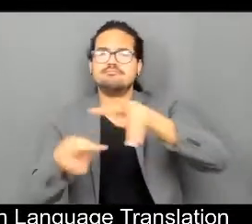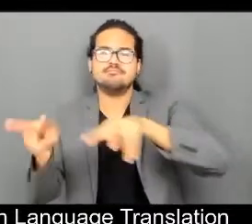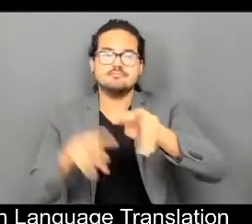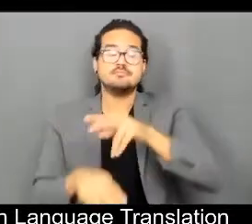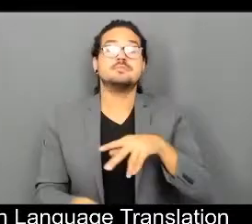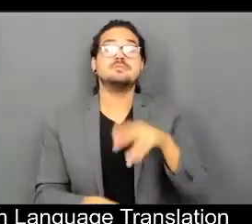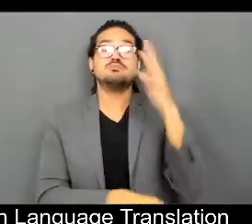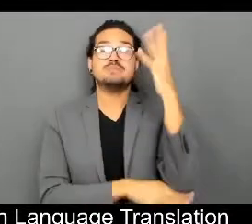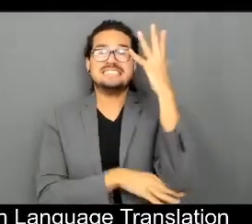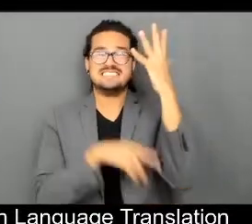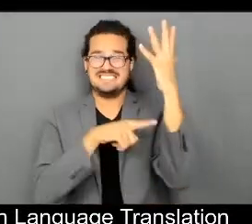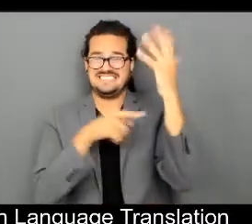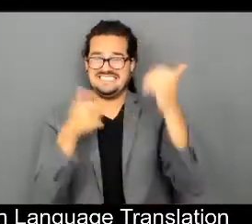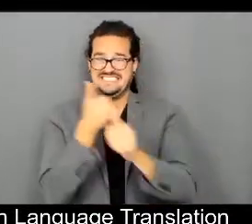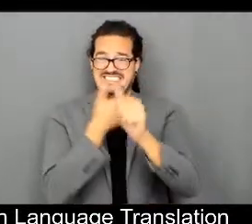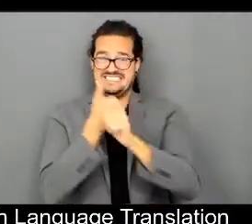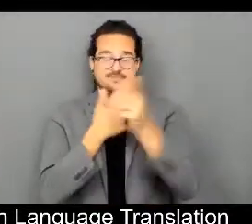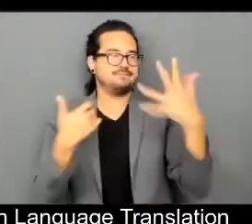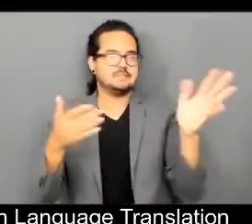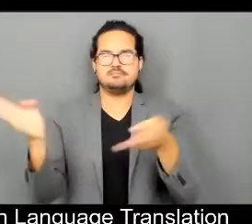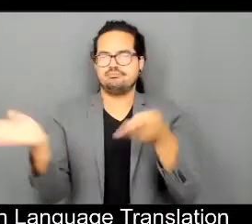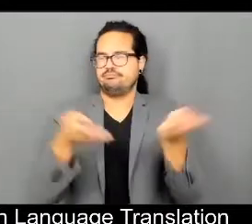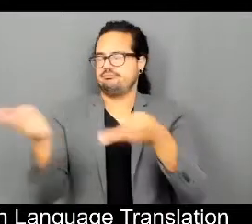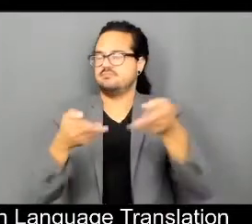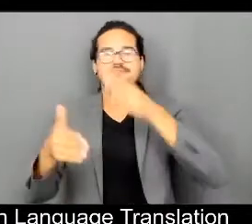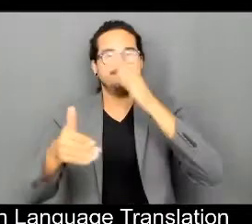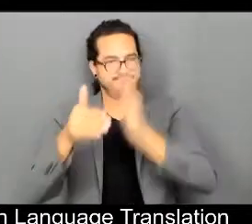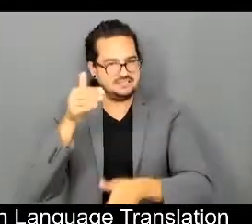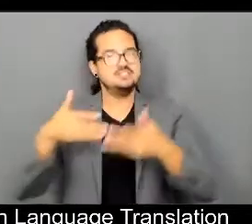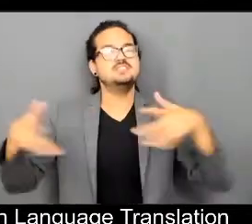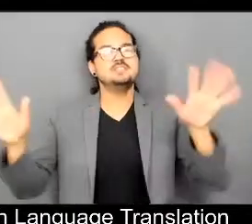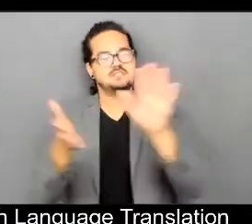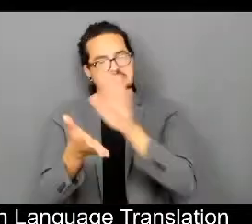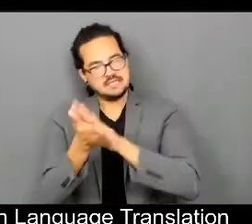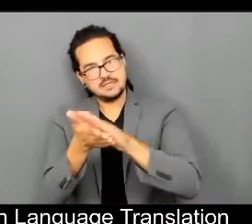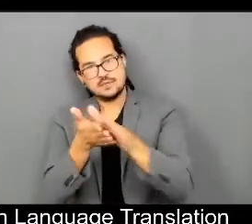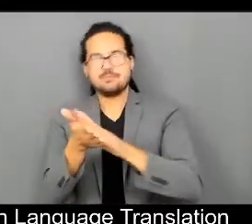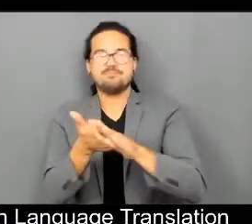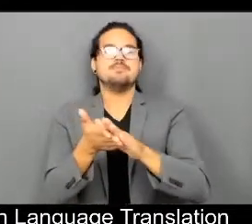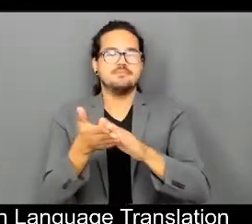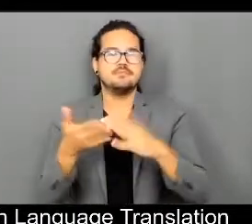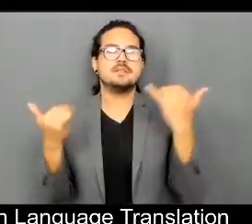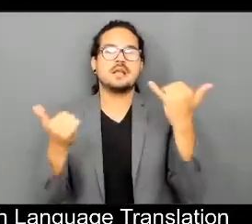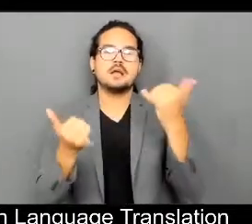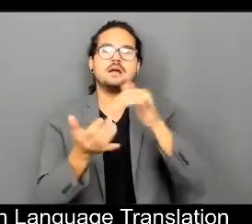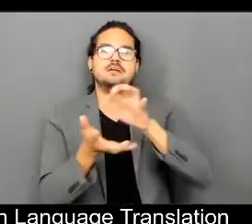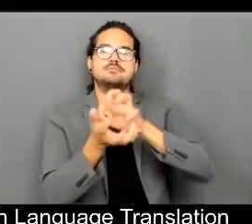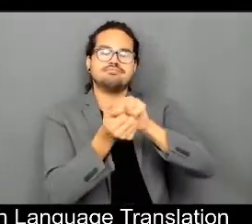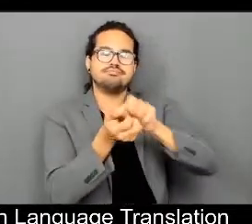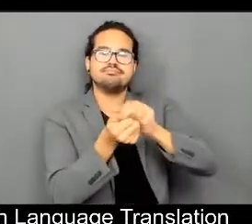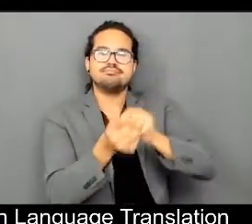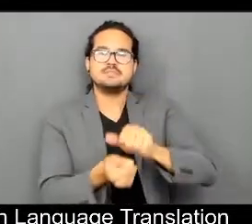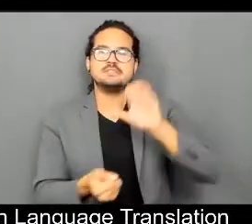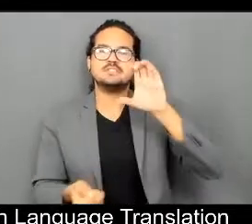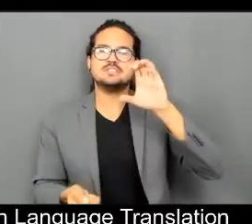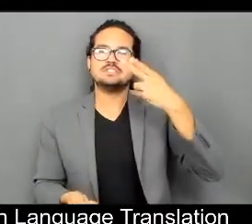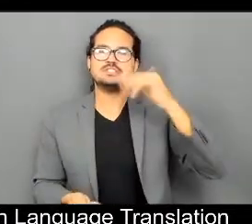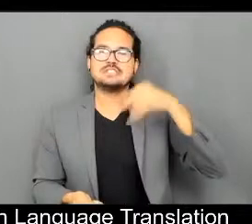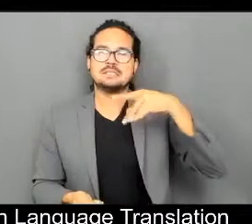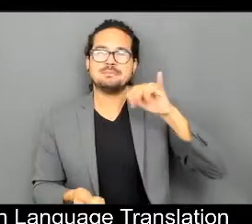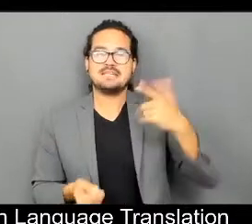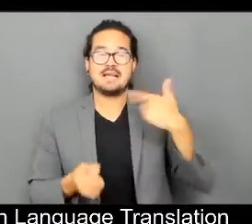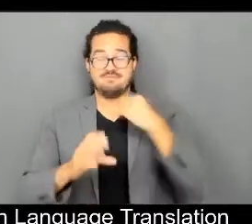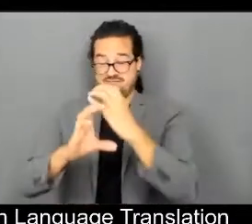chipping that starts down here about our division break. Those fuels that we had to take and remove when we did have